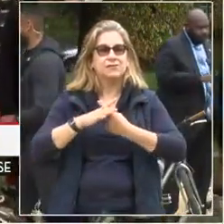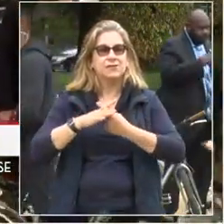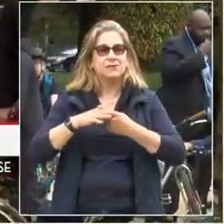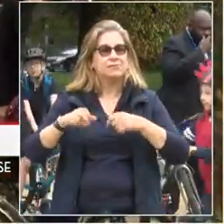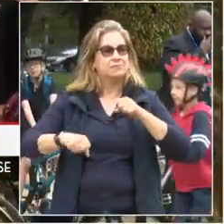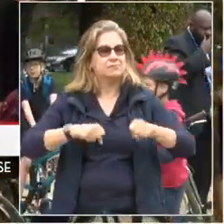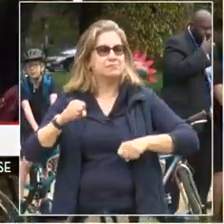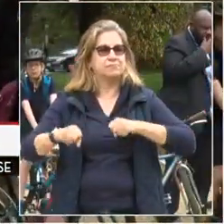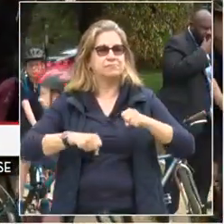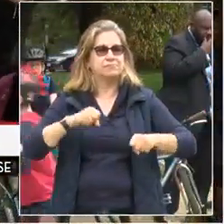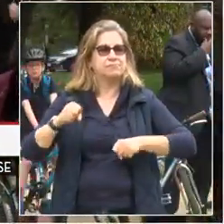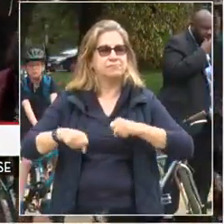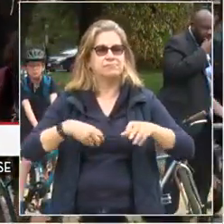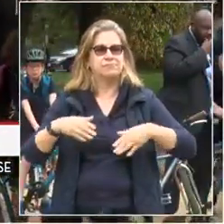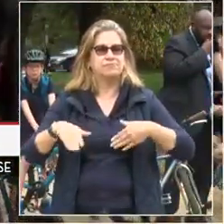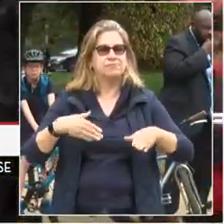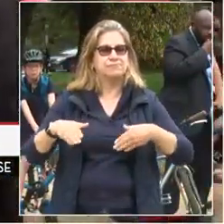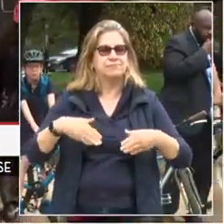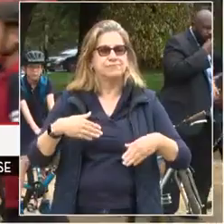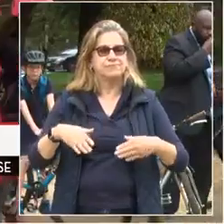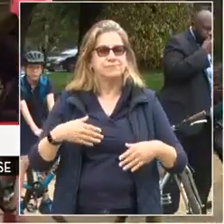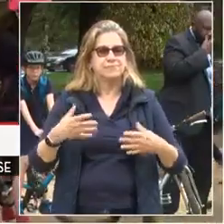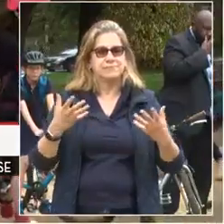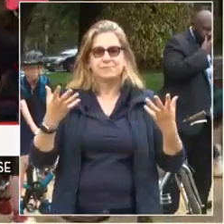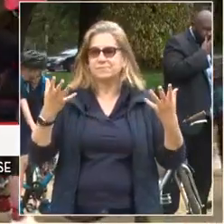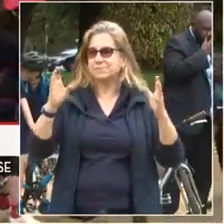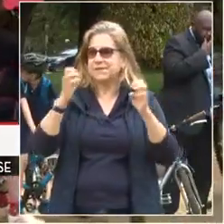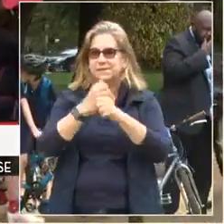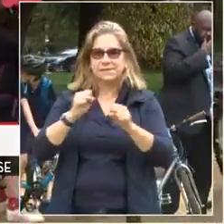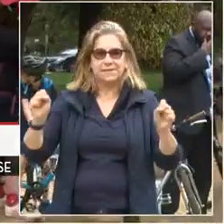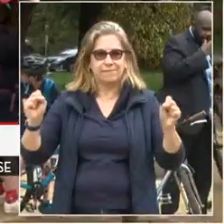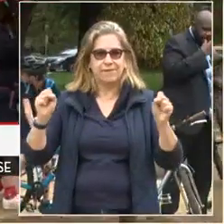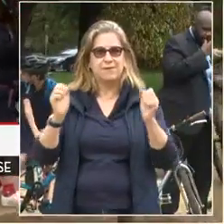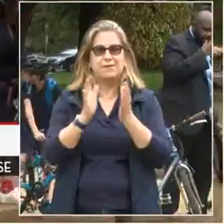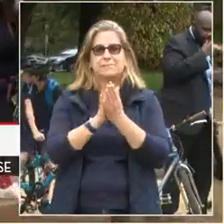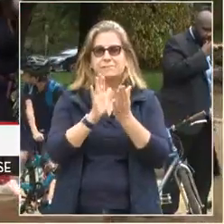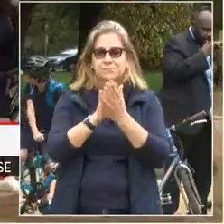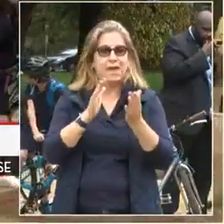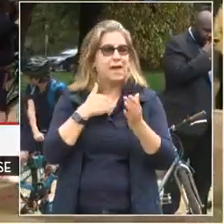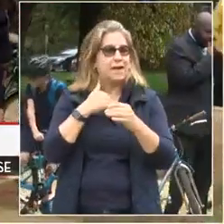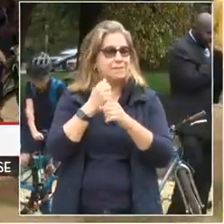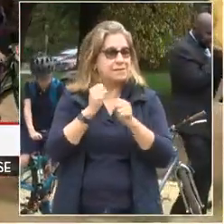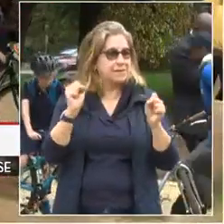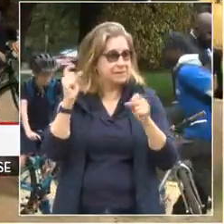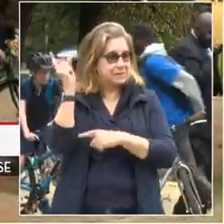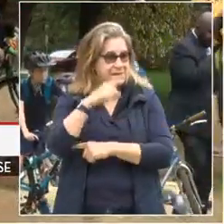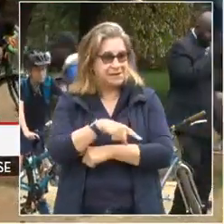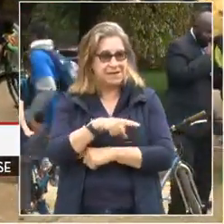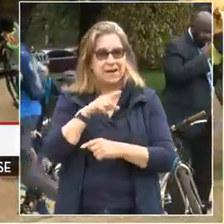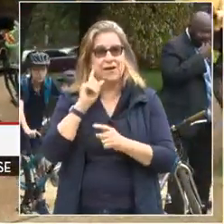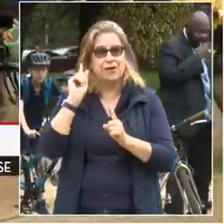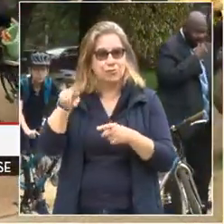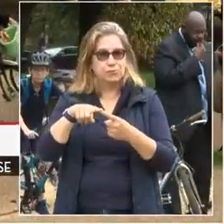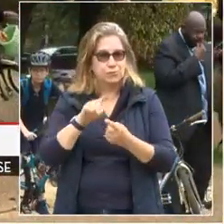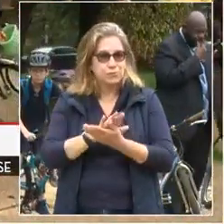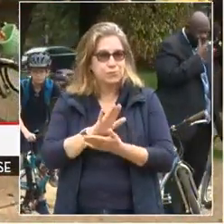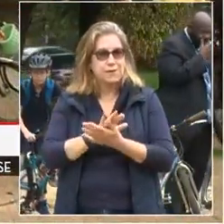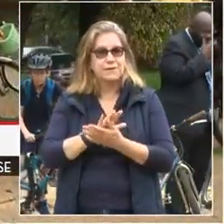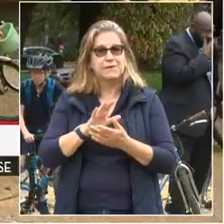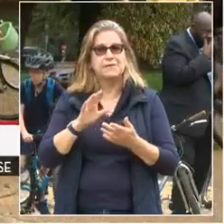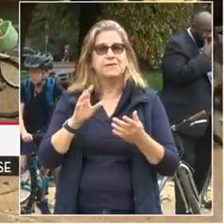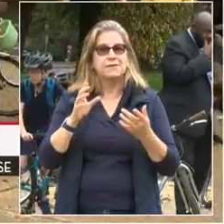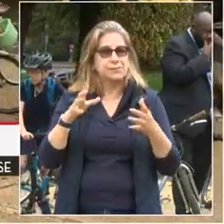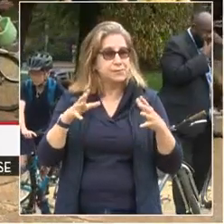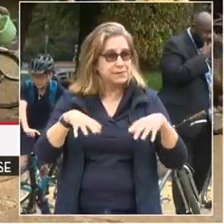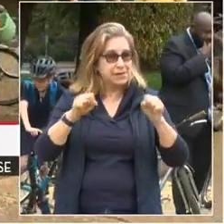to be safe. We want everybody to make sure you get to school safely. For everybody who's getting ready to take the park test today, good luck, everybody. You got this.